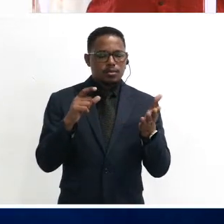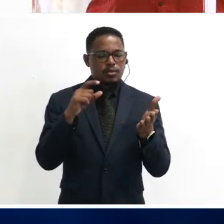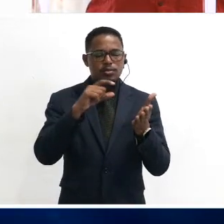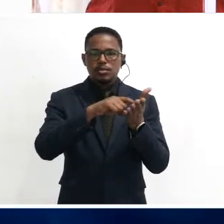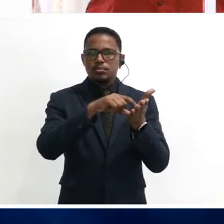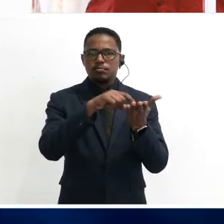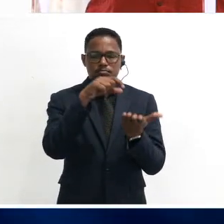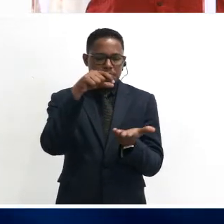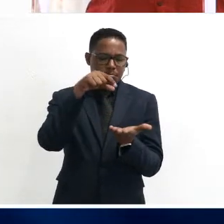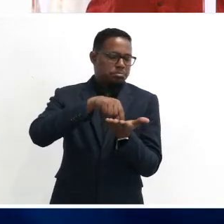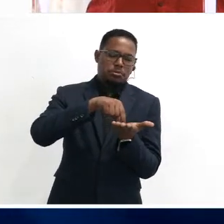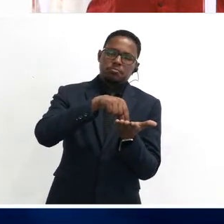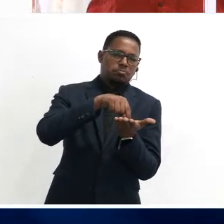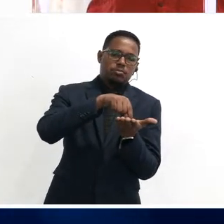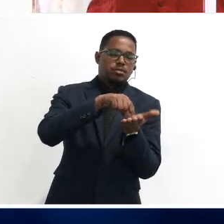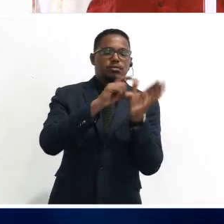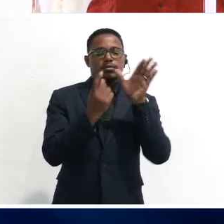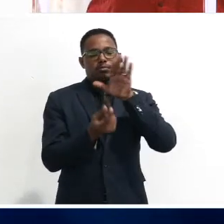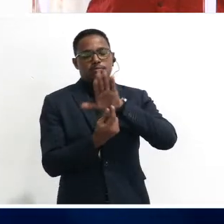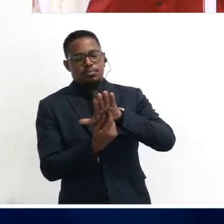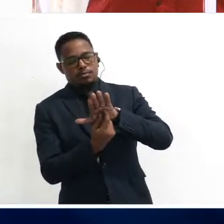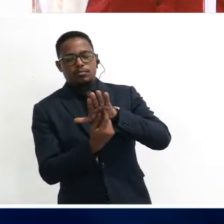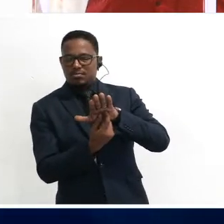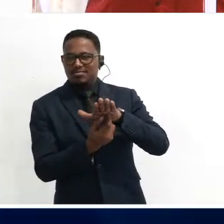flip chips bumps are a lot shorter